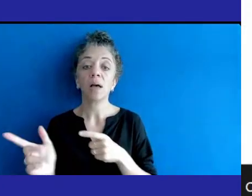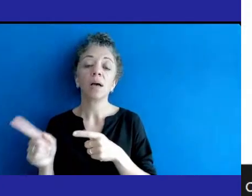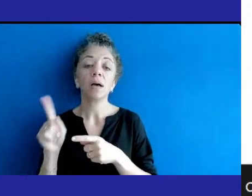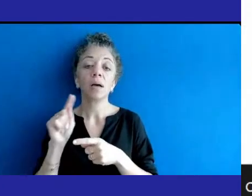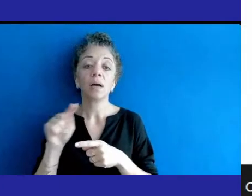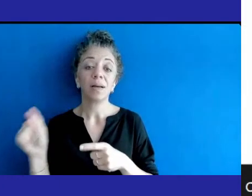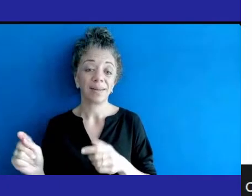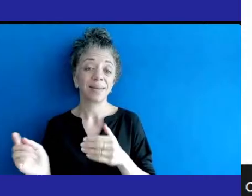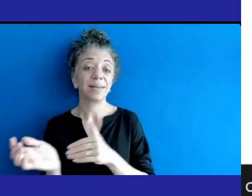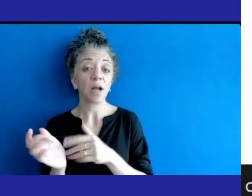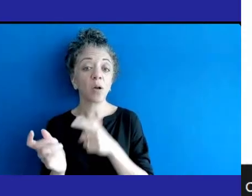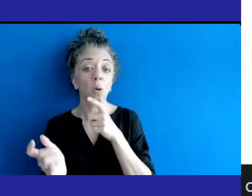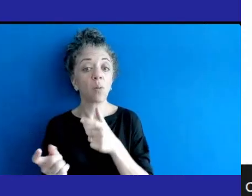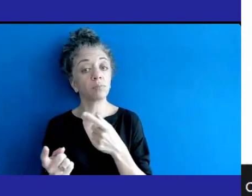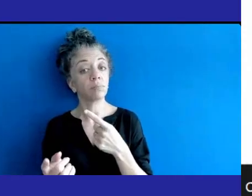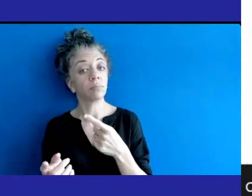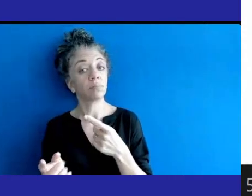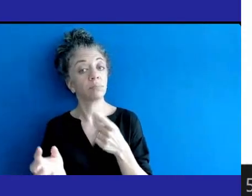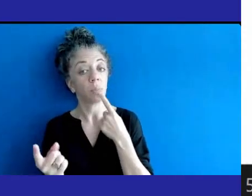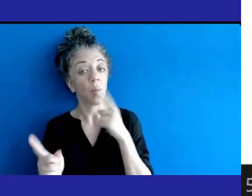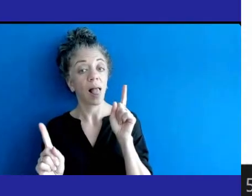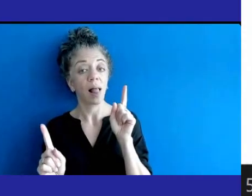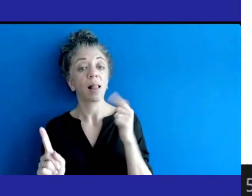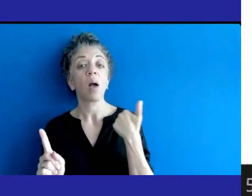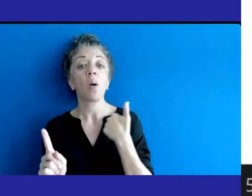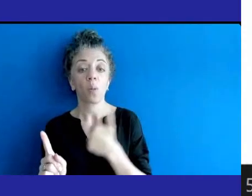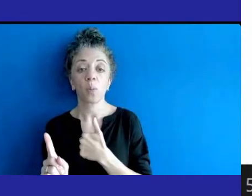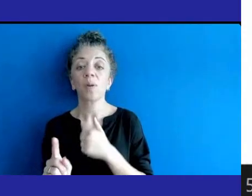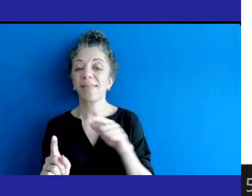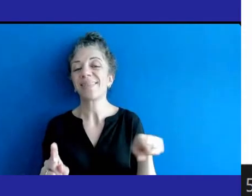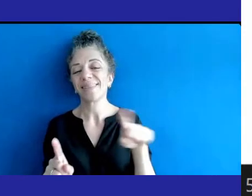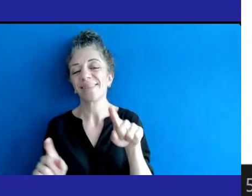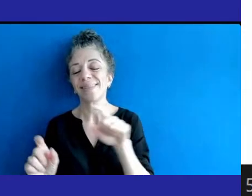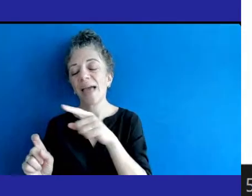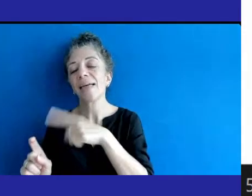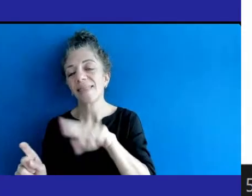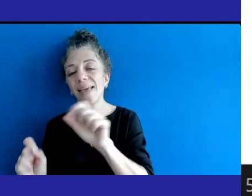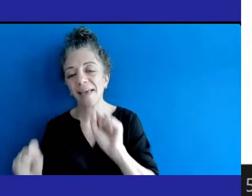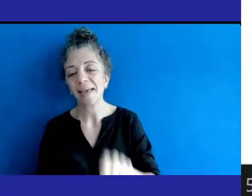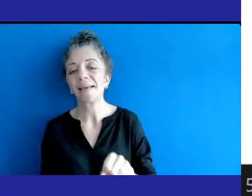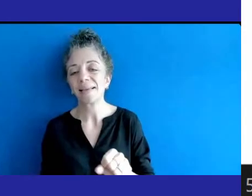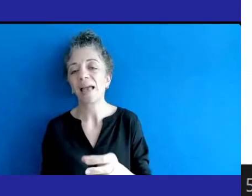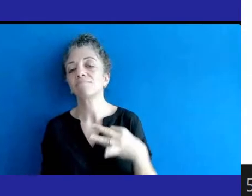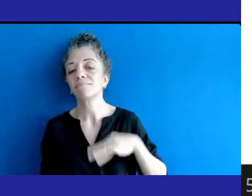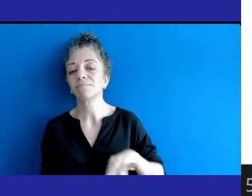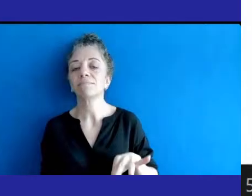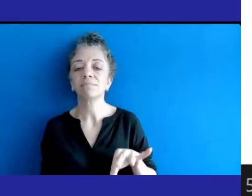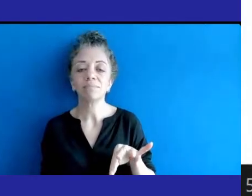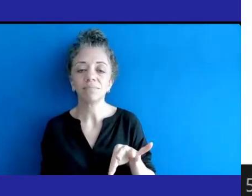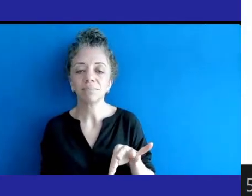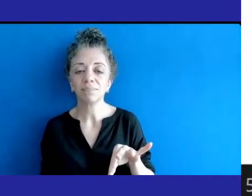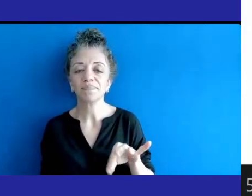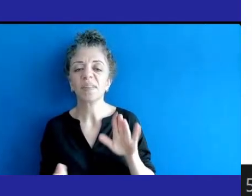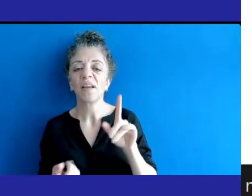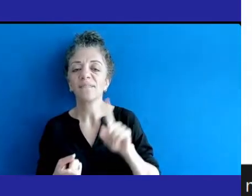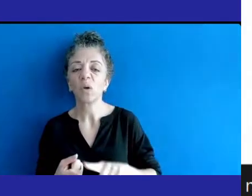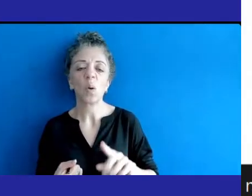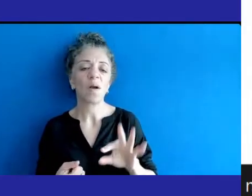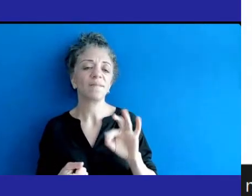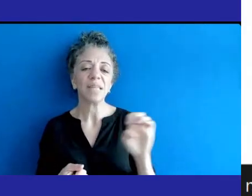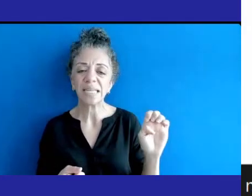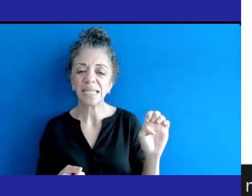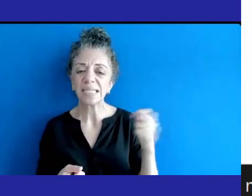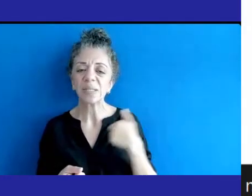can earn per member per month additional fees for meeting target compliance rates. And we're also doing secret shopper calls